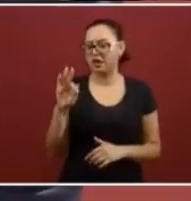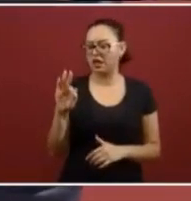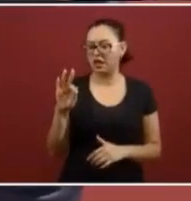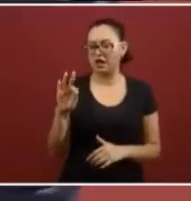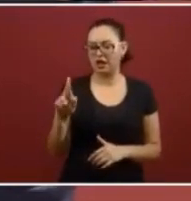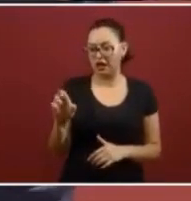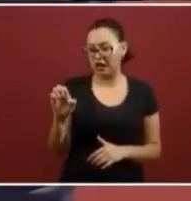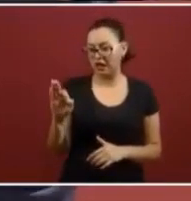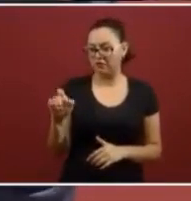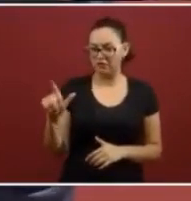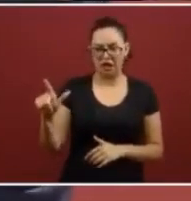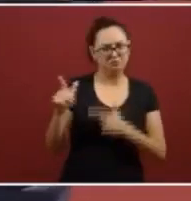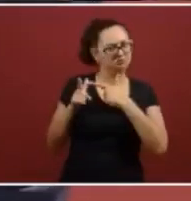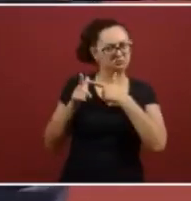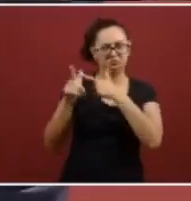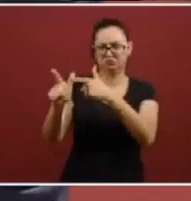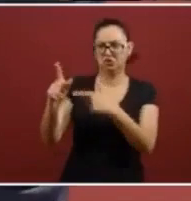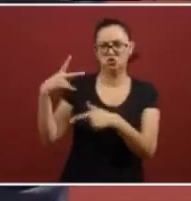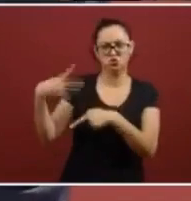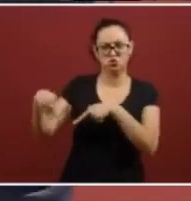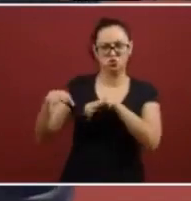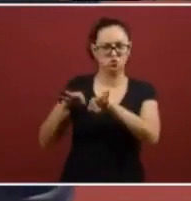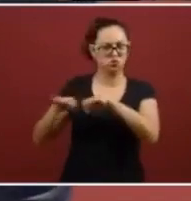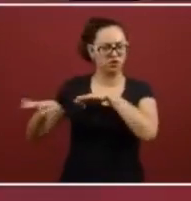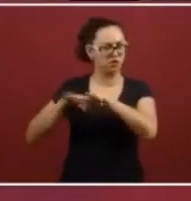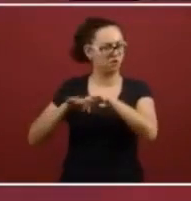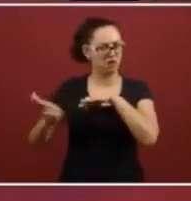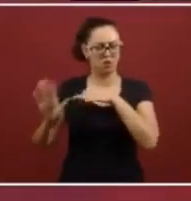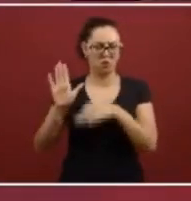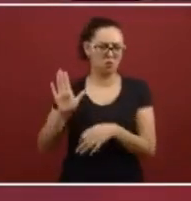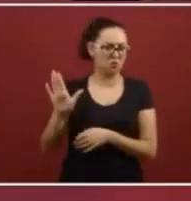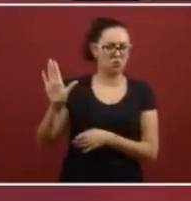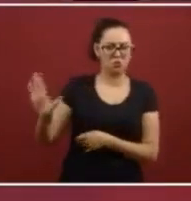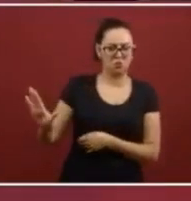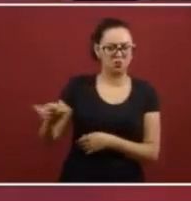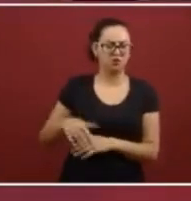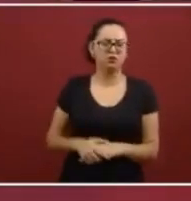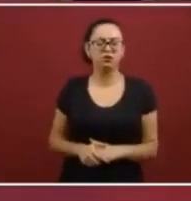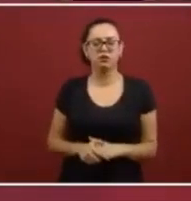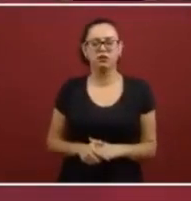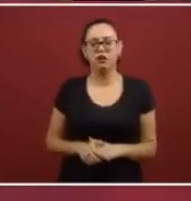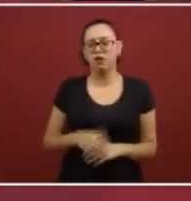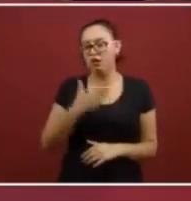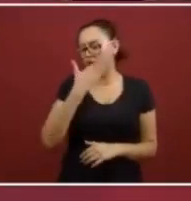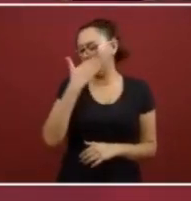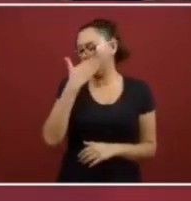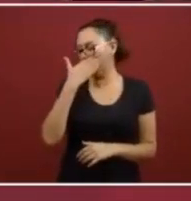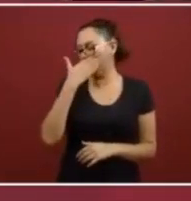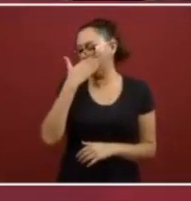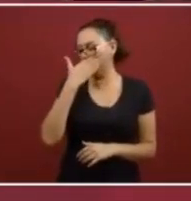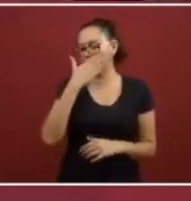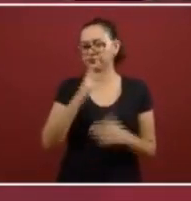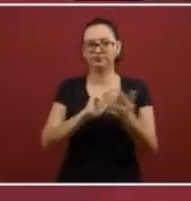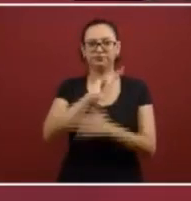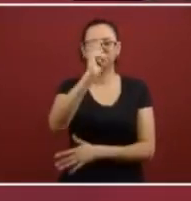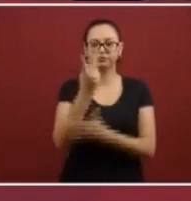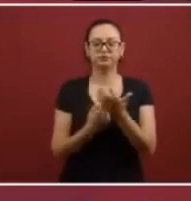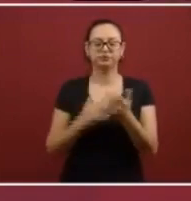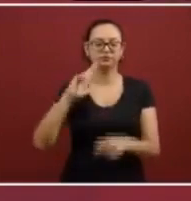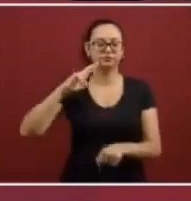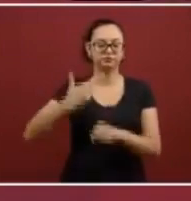that's government y run quien so that they está can a manage cargo the money, and de they este will be in programa, charge of this program, quien